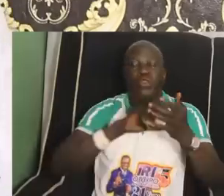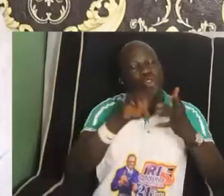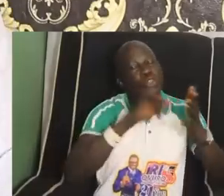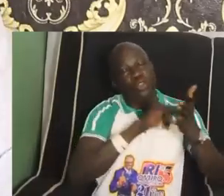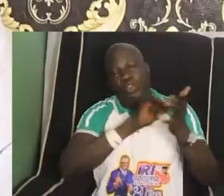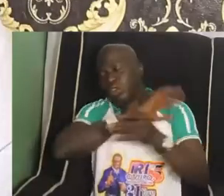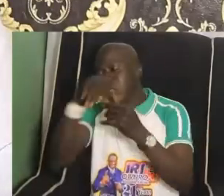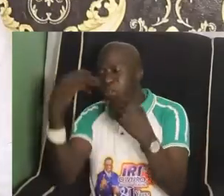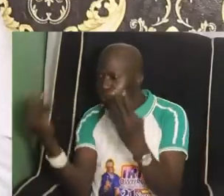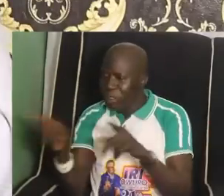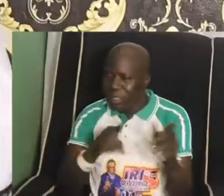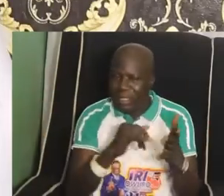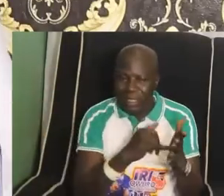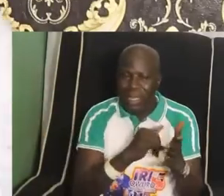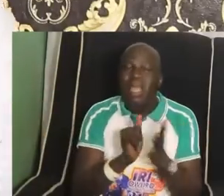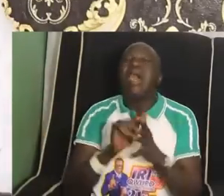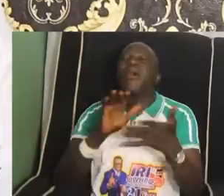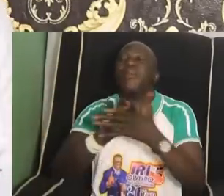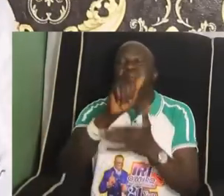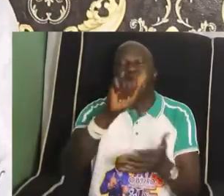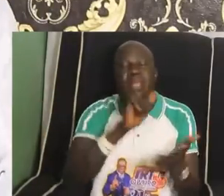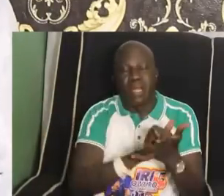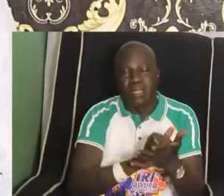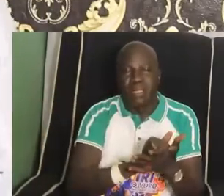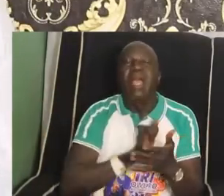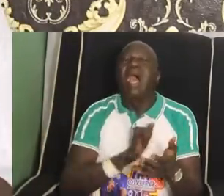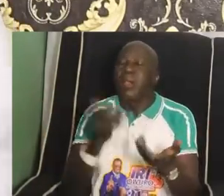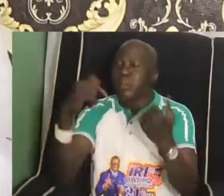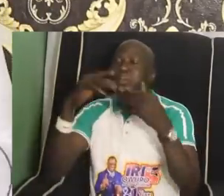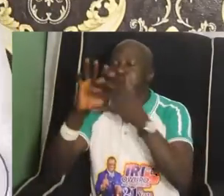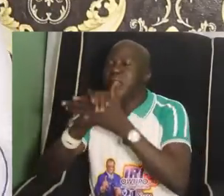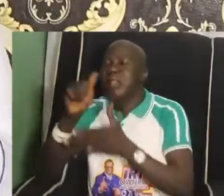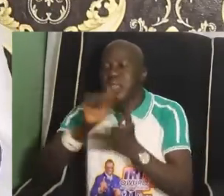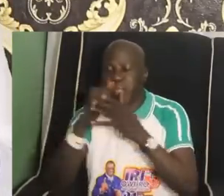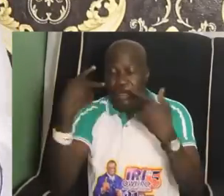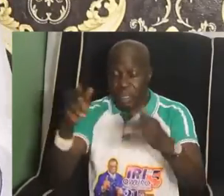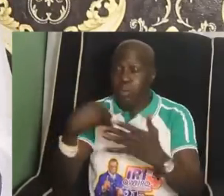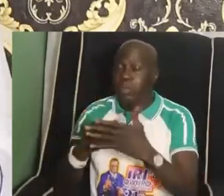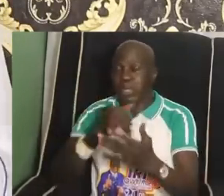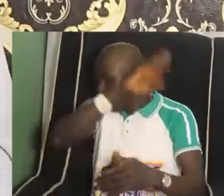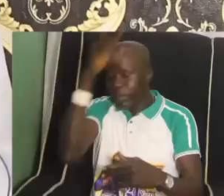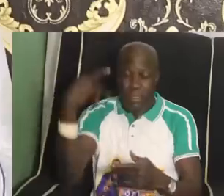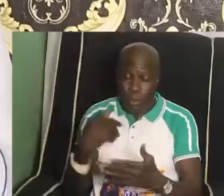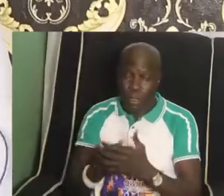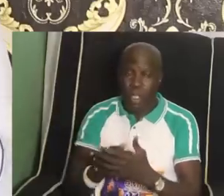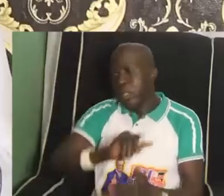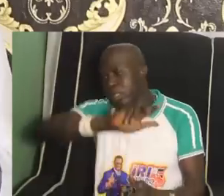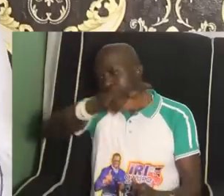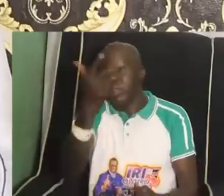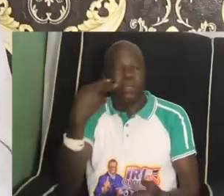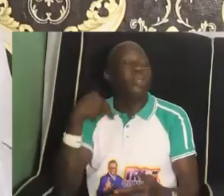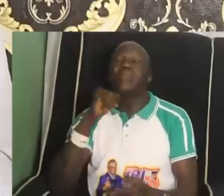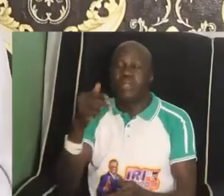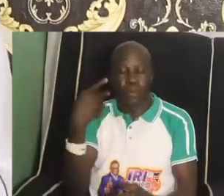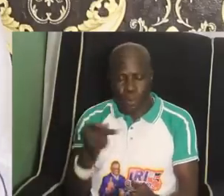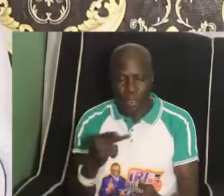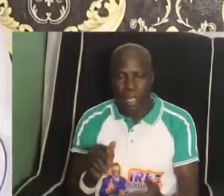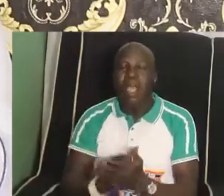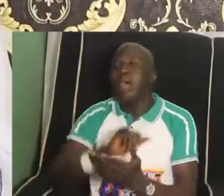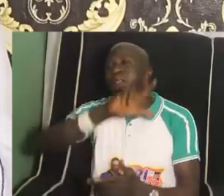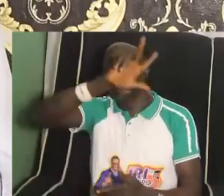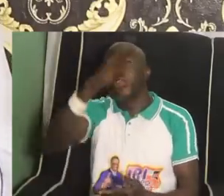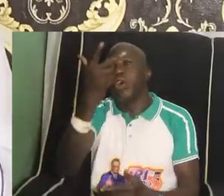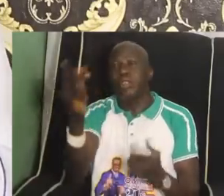se be. Immediately he did. O de gbagbo pe. He believed that. O na ma to ro. He will get ojo yen ko ro. He did not get see money. Ojo keji ko ro. The second day. Agbon ni